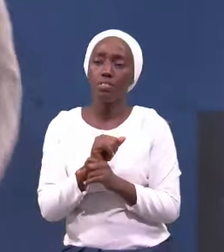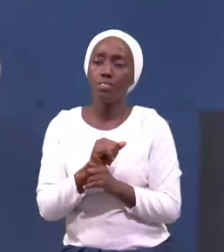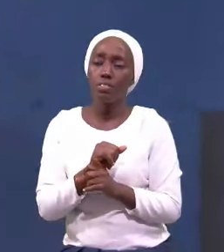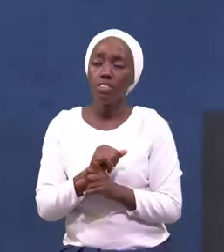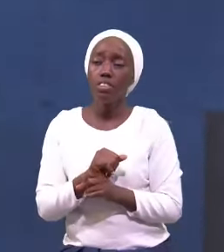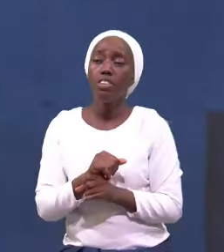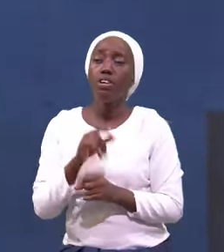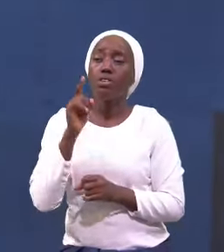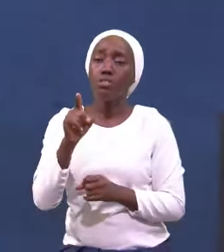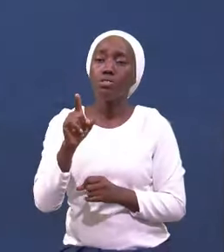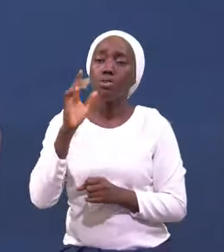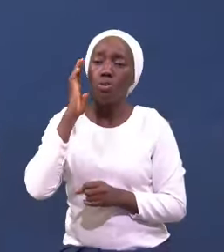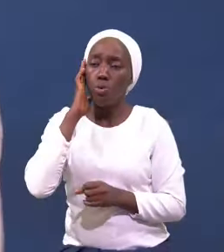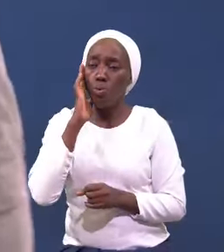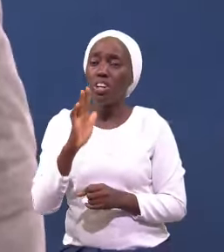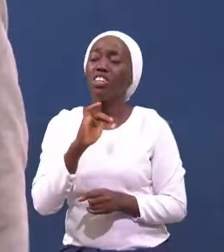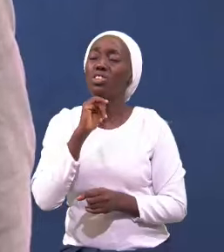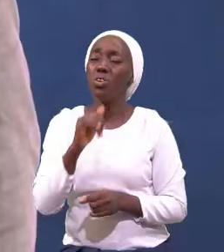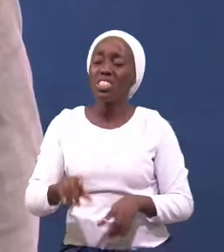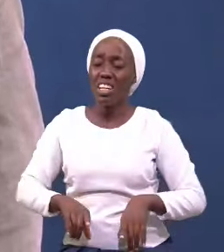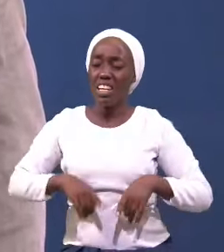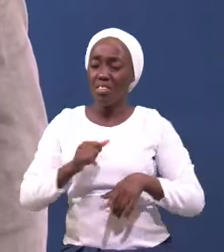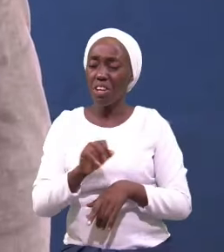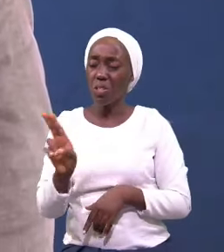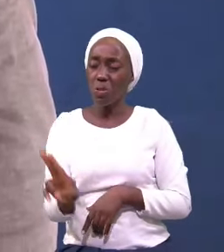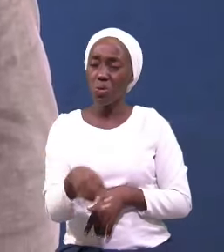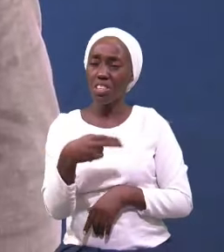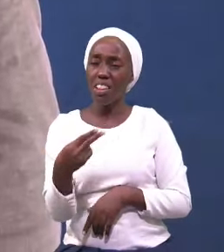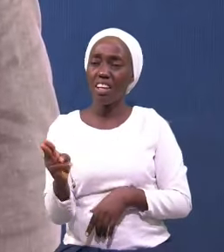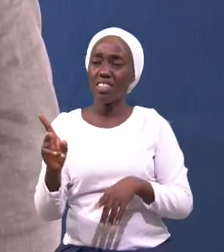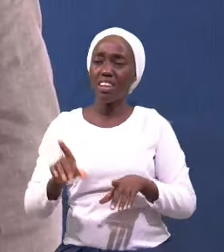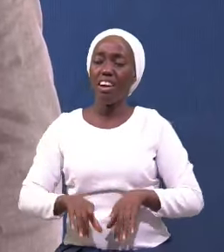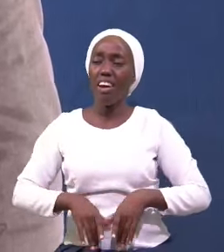You will not live a useless life.